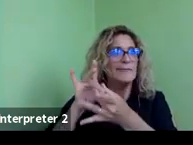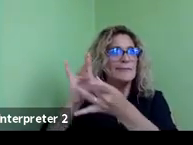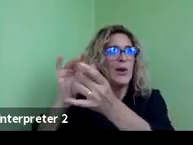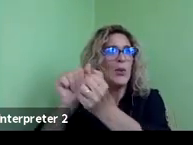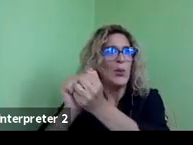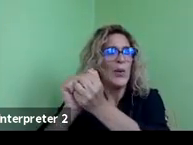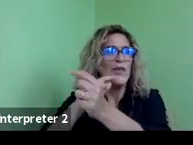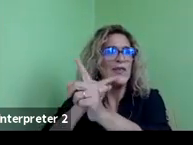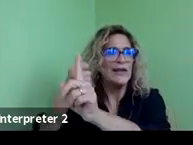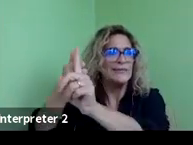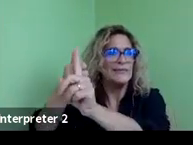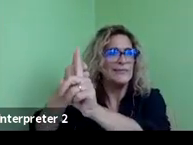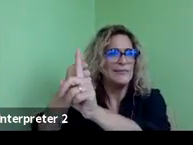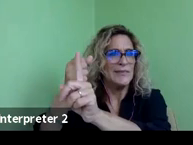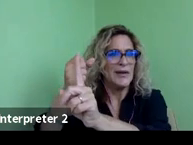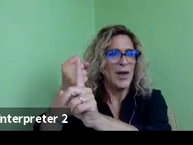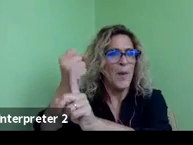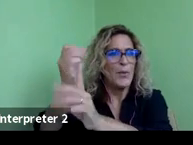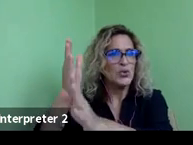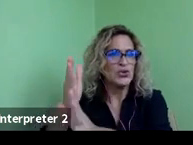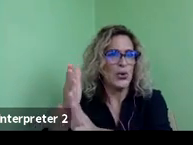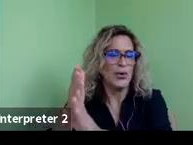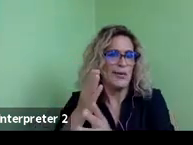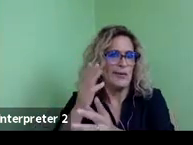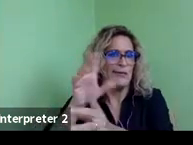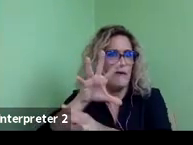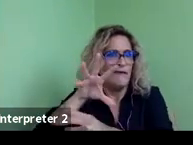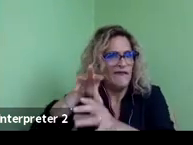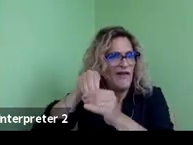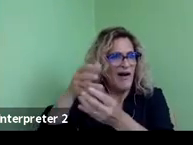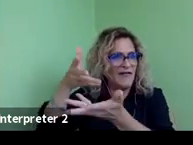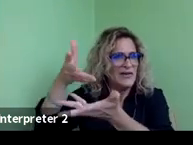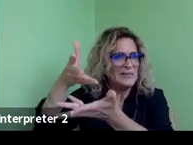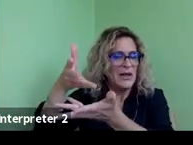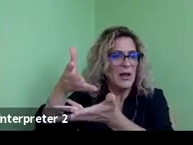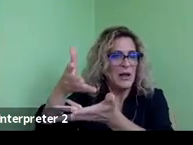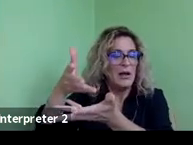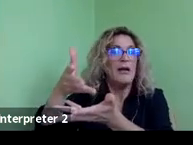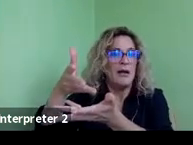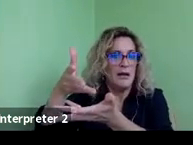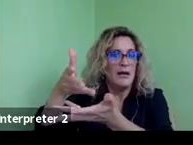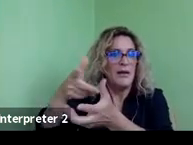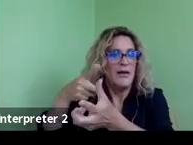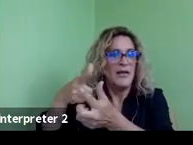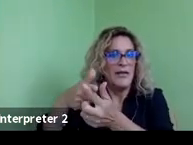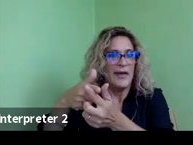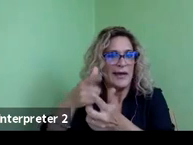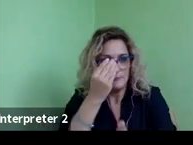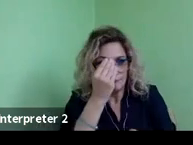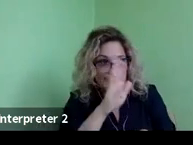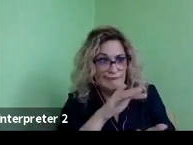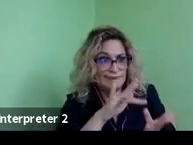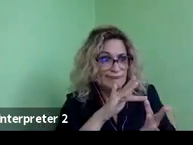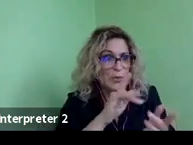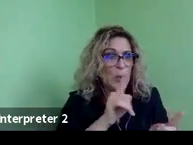member of your organization that you don't know about. And again, information getting out can potentially cause great harm. So even though